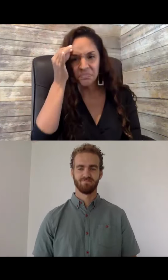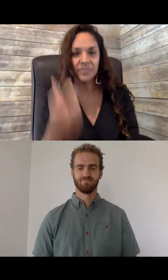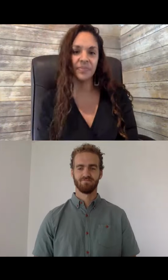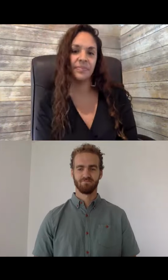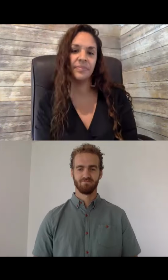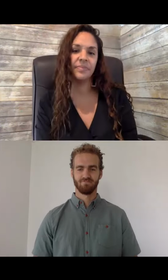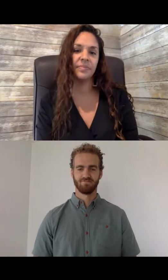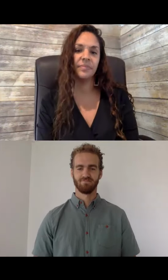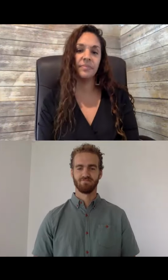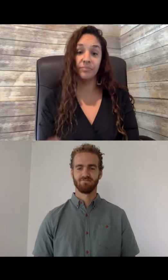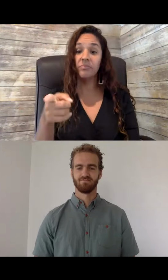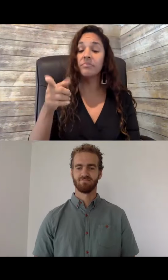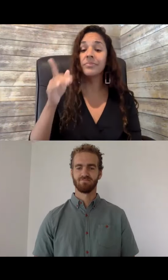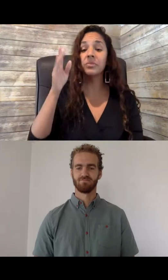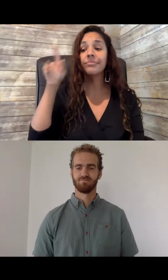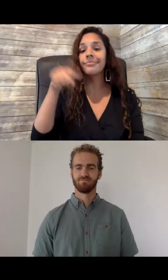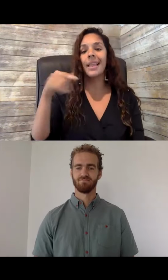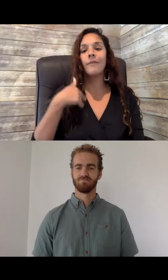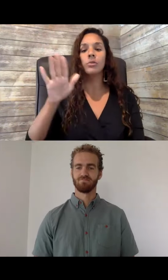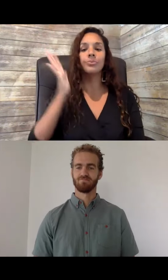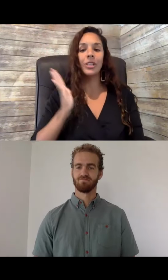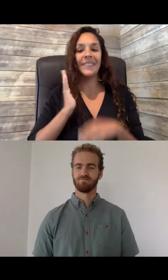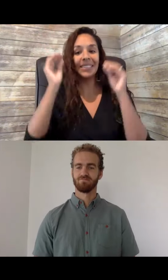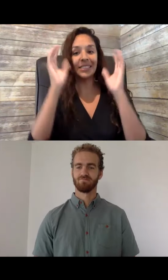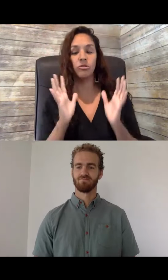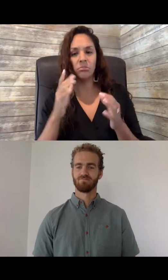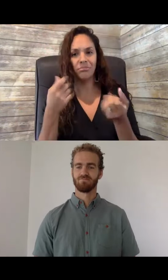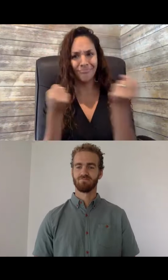someone for you to look up to in your same race.